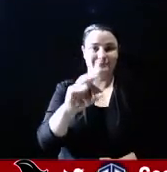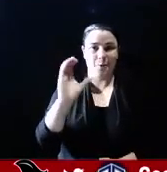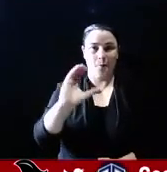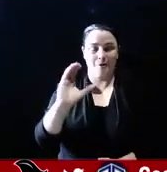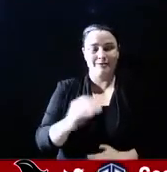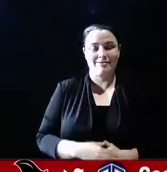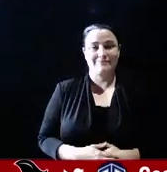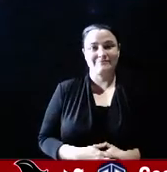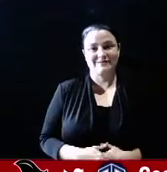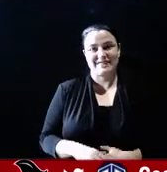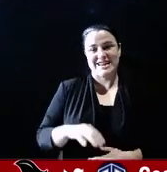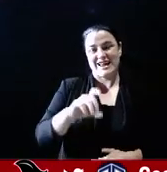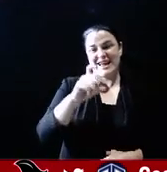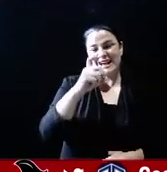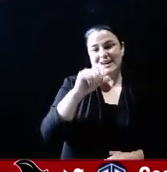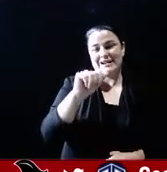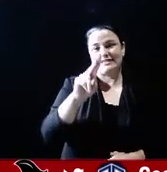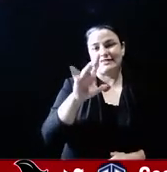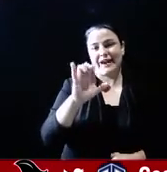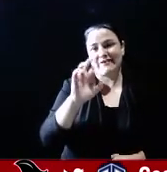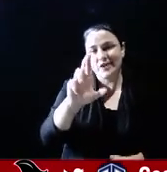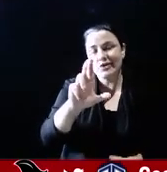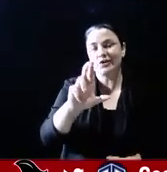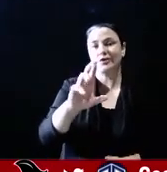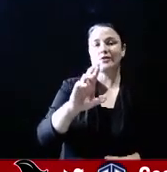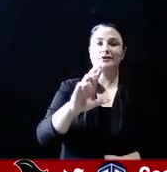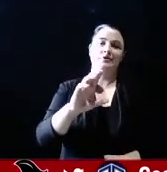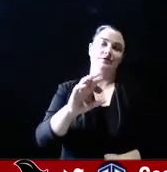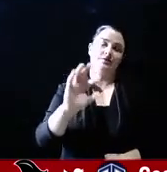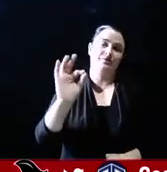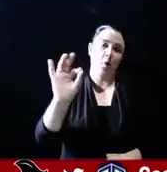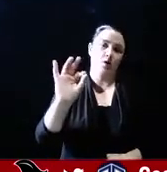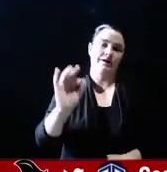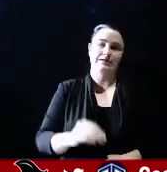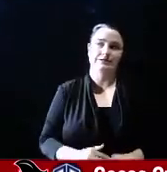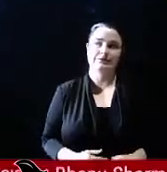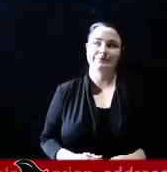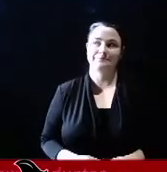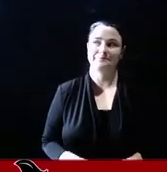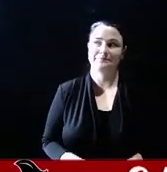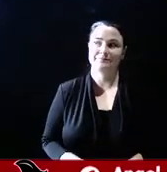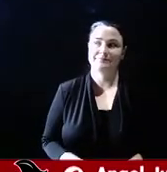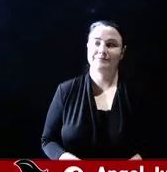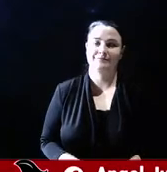Cole. Xavier Joseph Collins Flores.